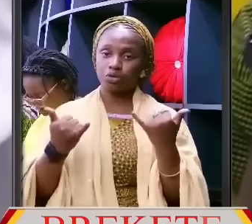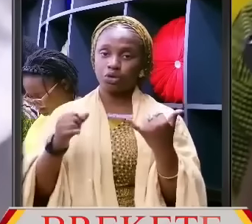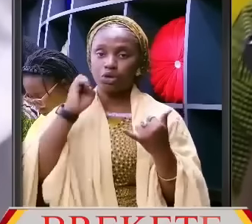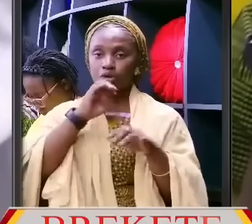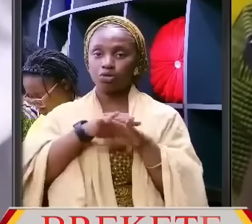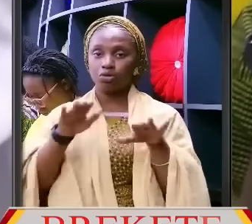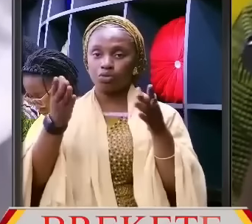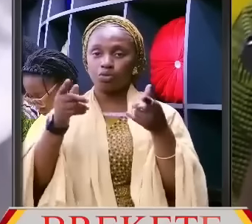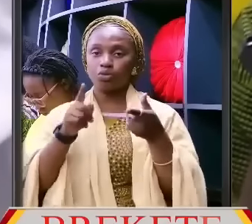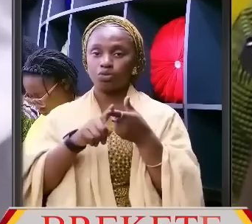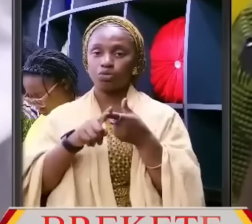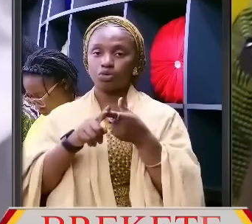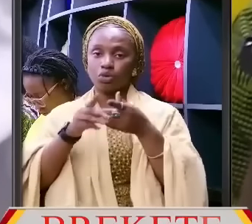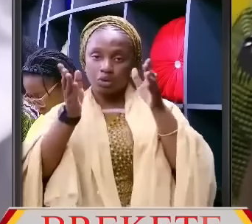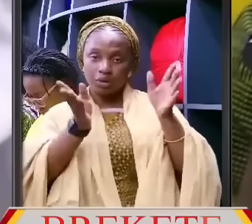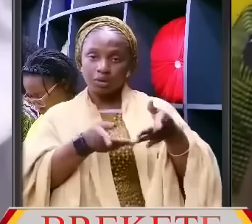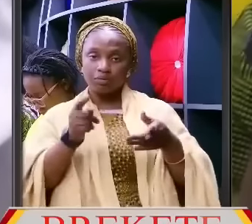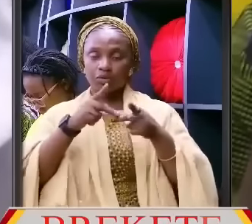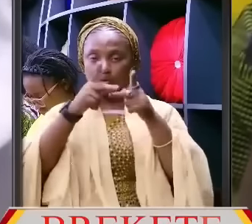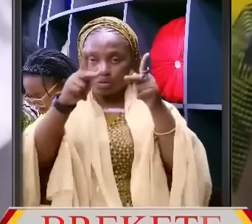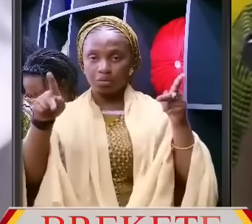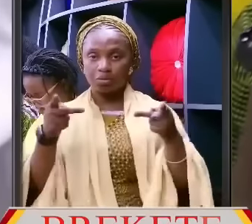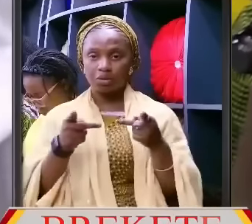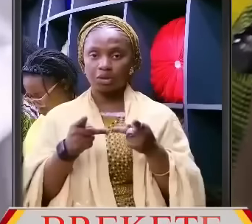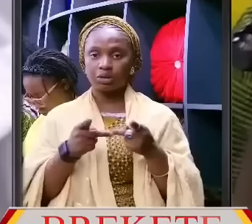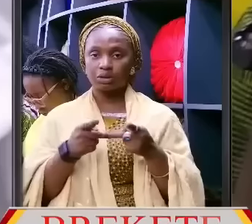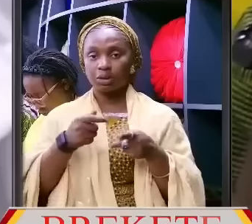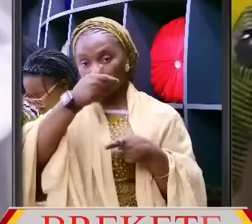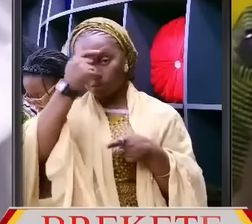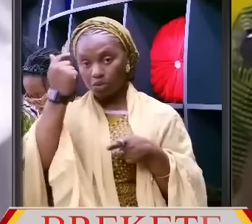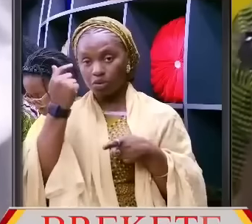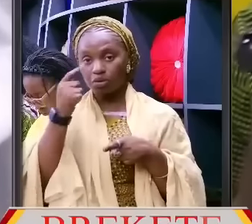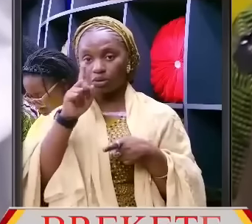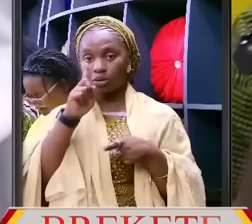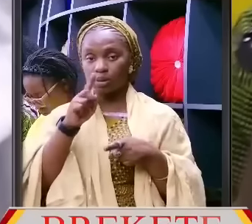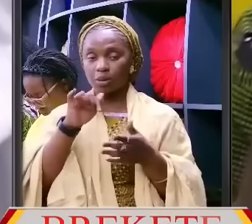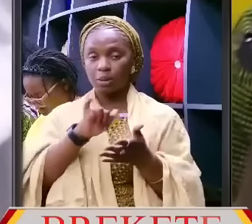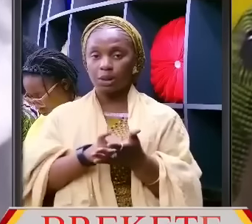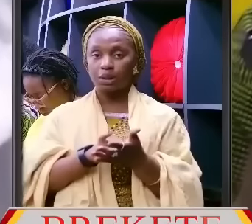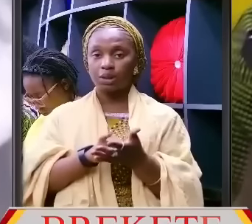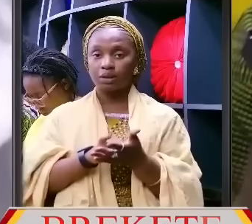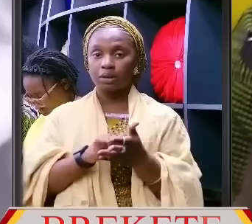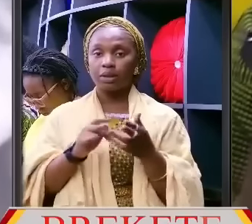So that rumor's shop supposed to belong to Shaka Momo,